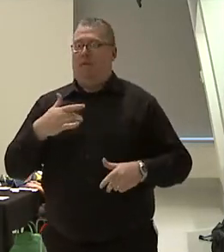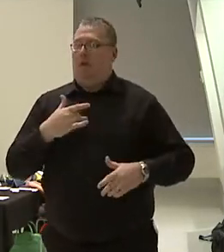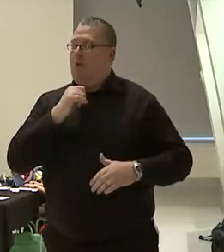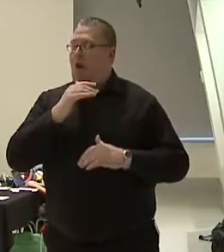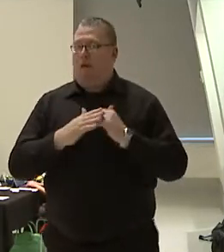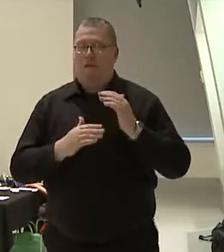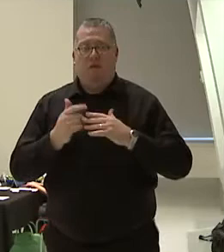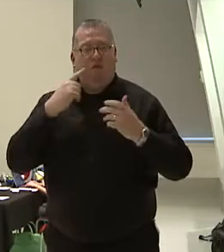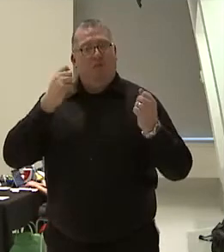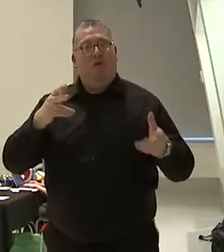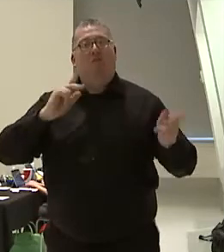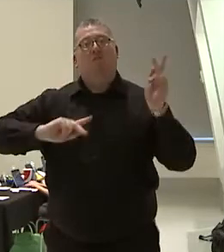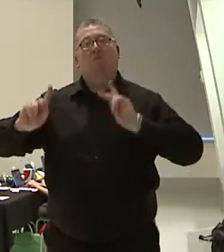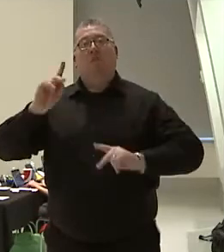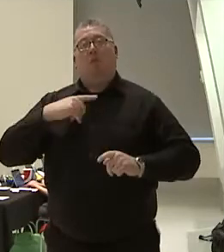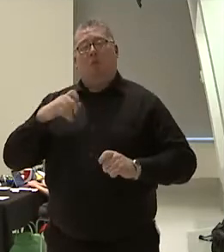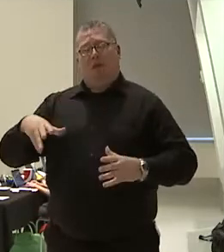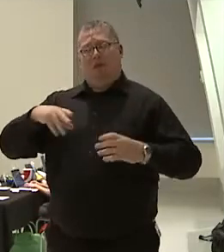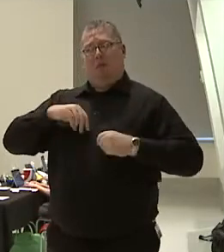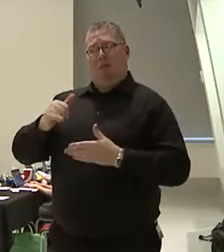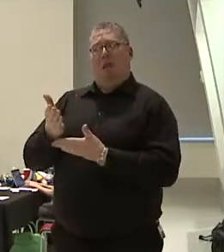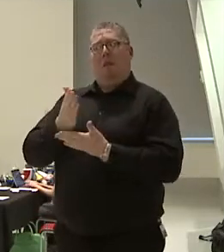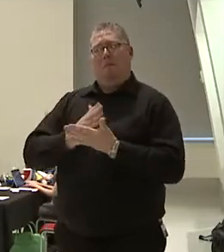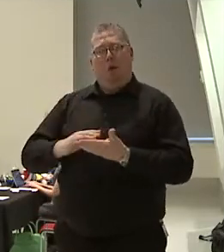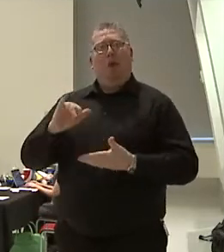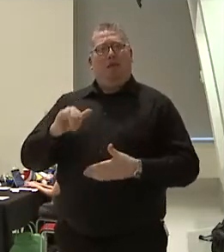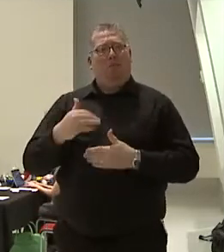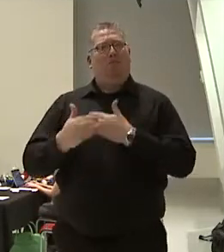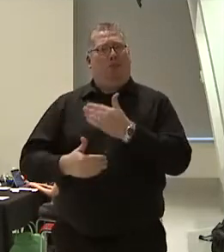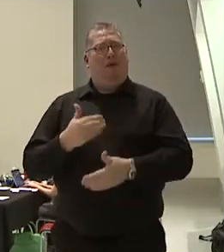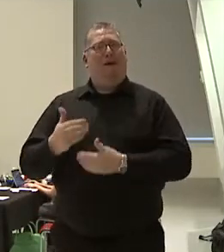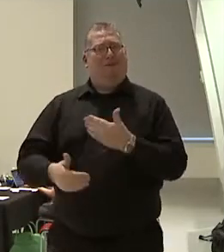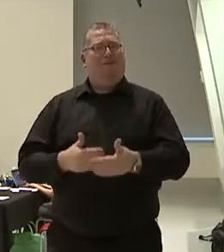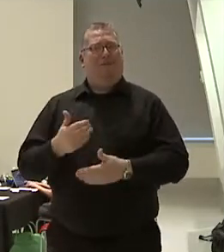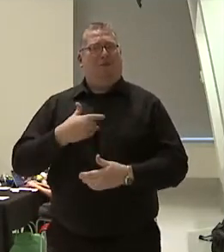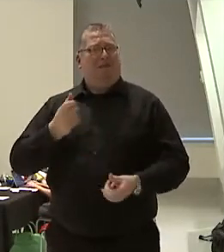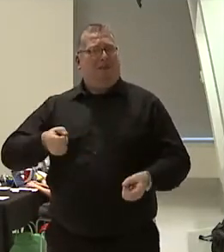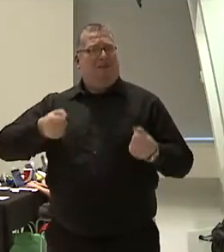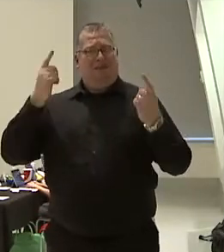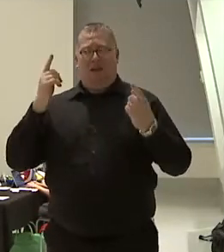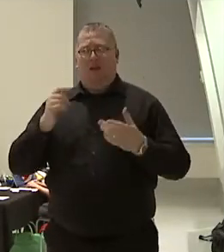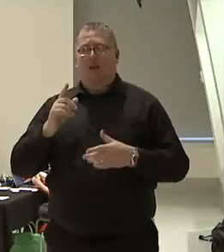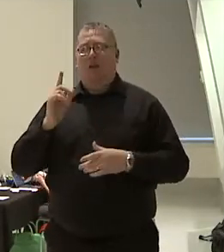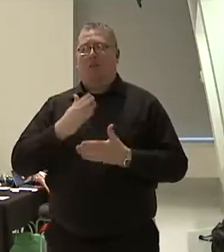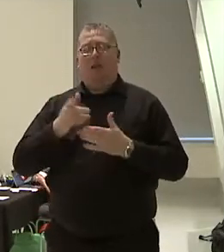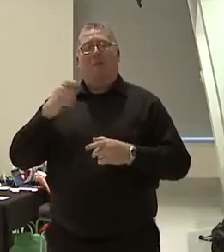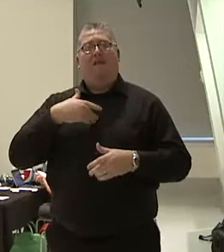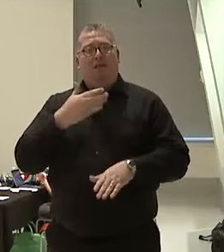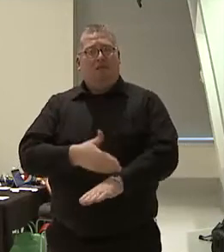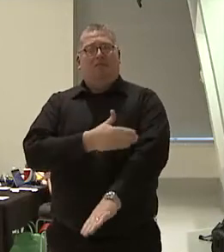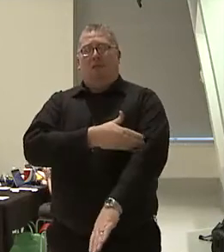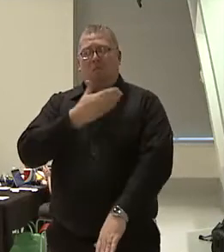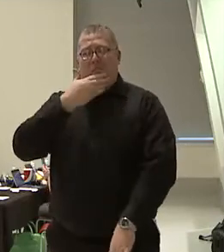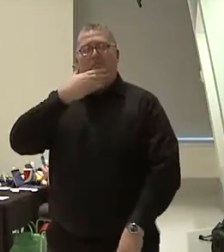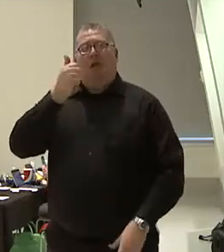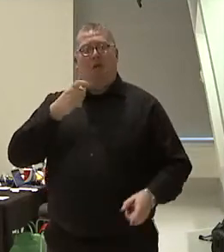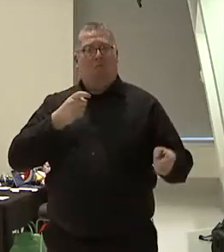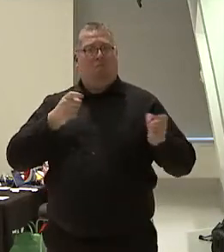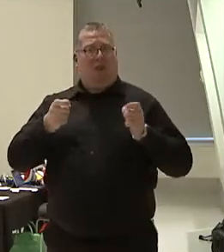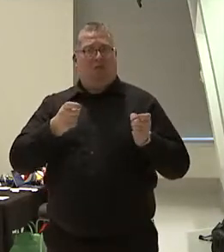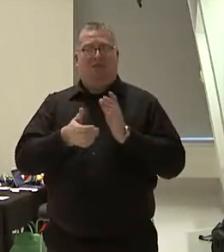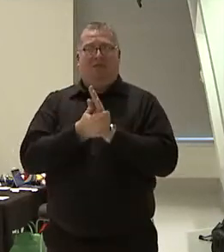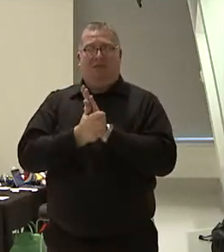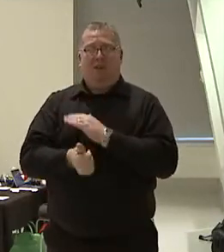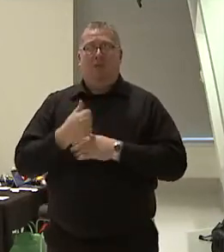people, and we've got to accept that that is a piece of this equation, that government and law enforcement has to get better at managing its internal risk and accepting that it's